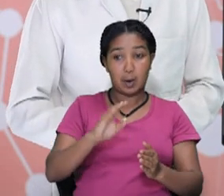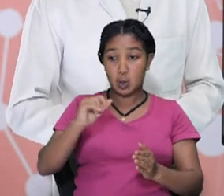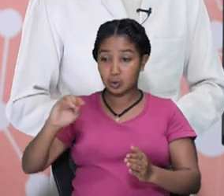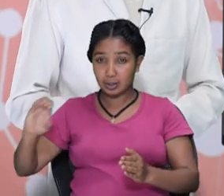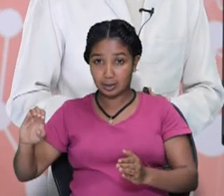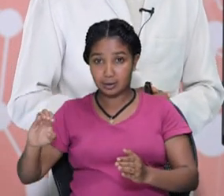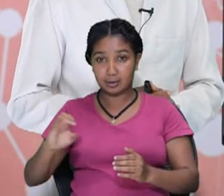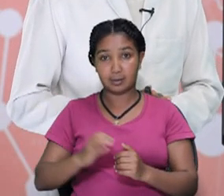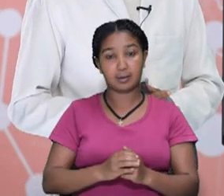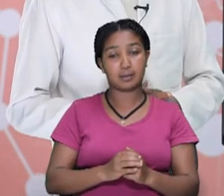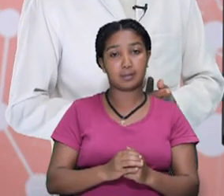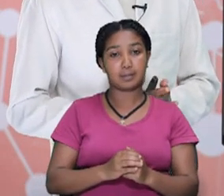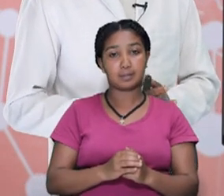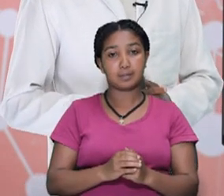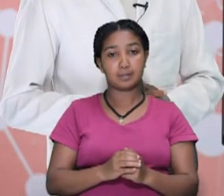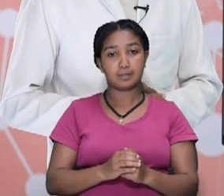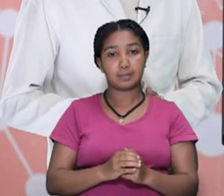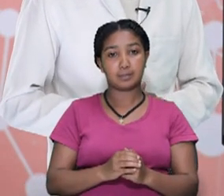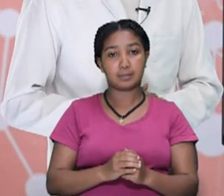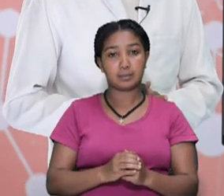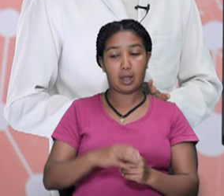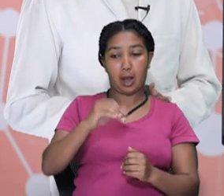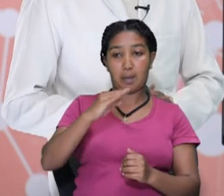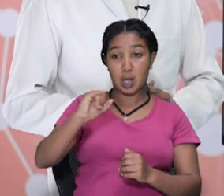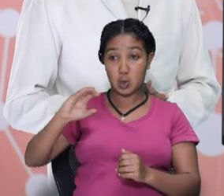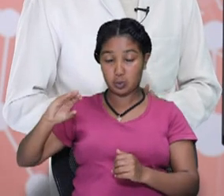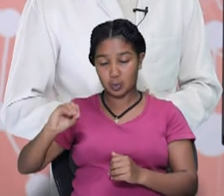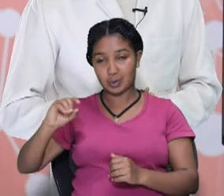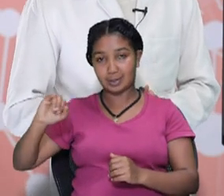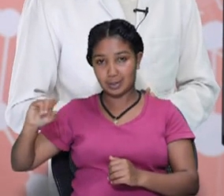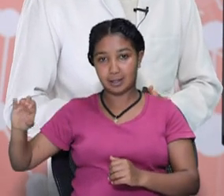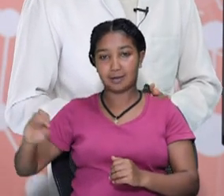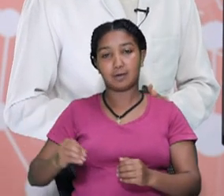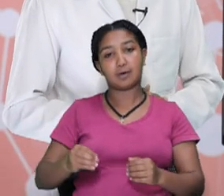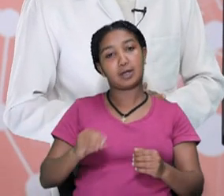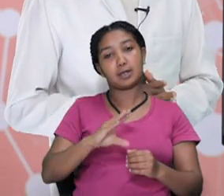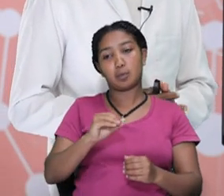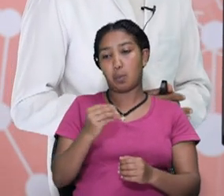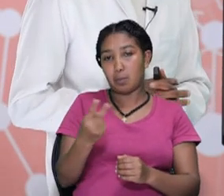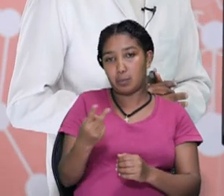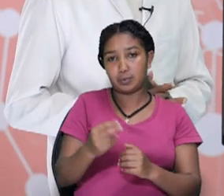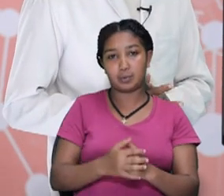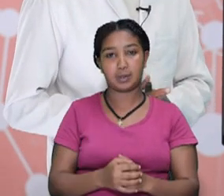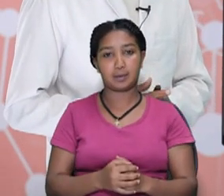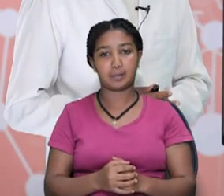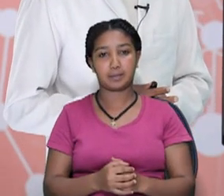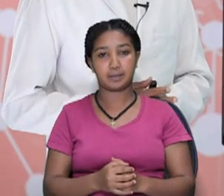factors, interaction between abiotic factors, interaction between biotic and abiotic factors.